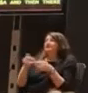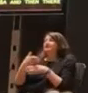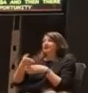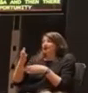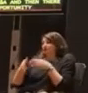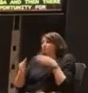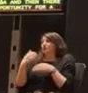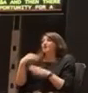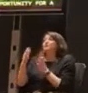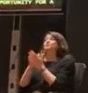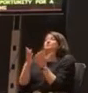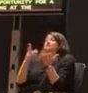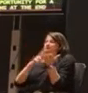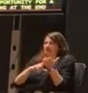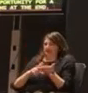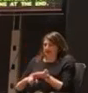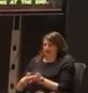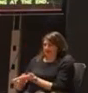end.